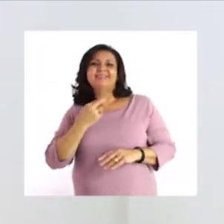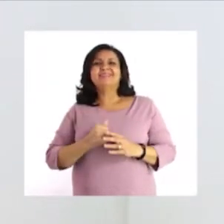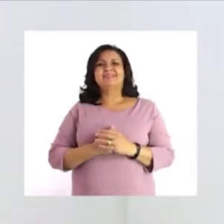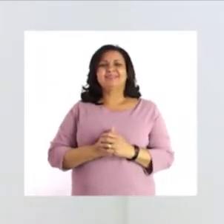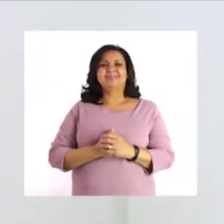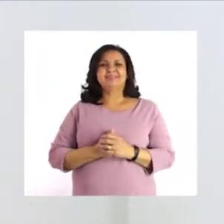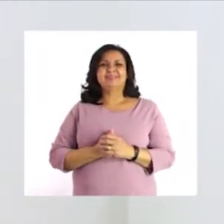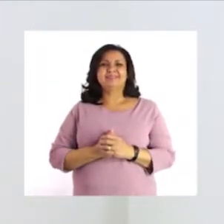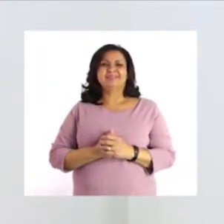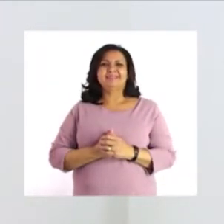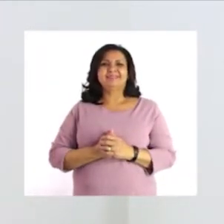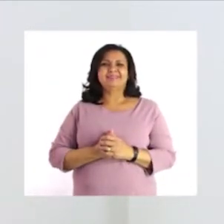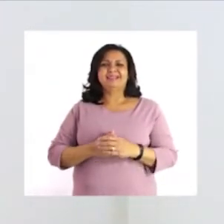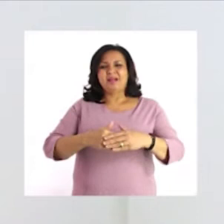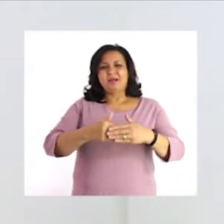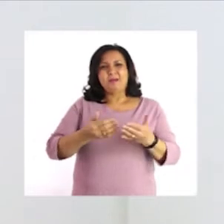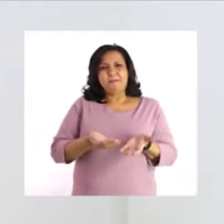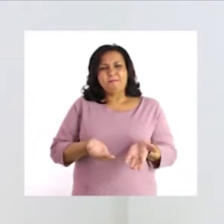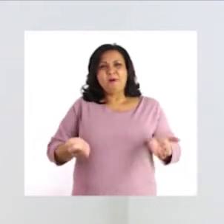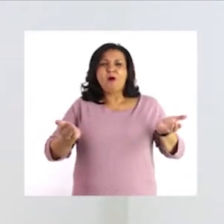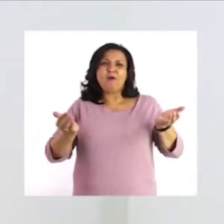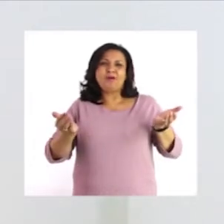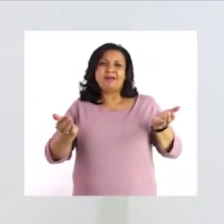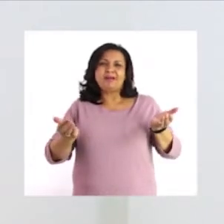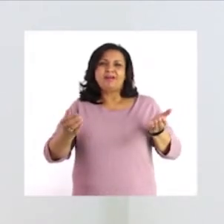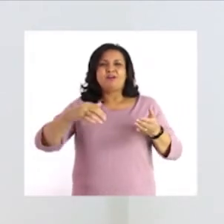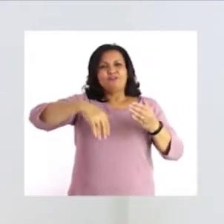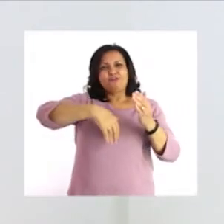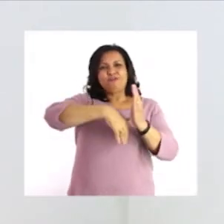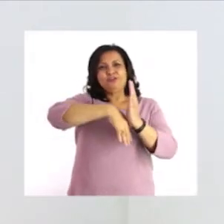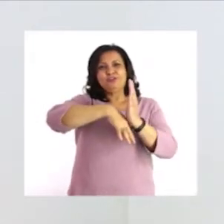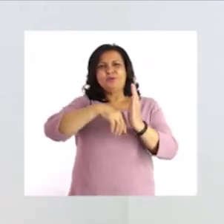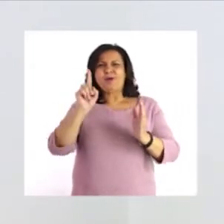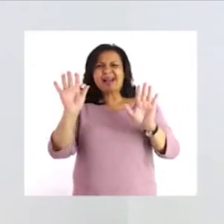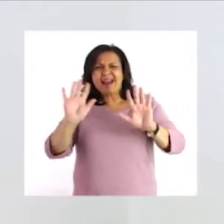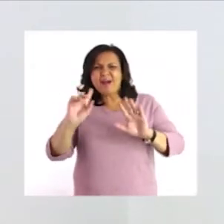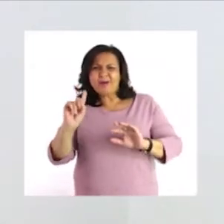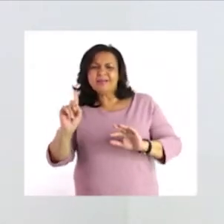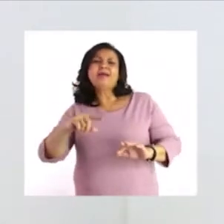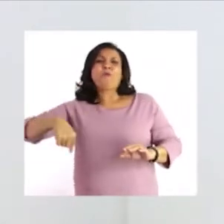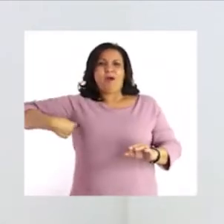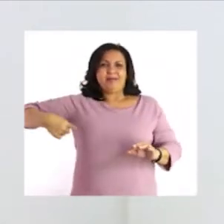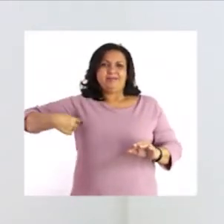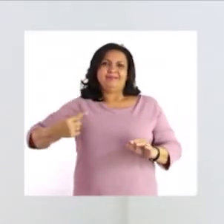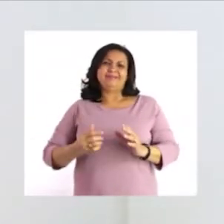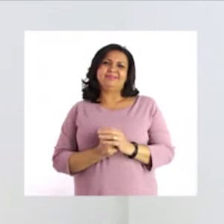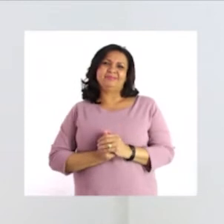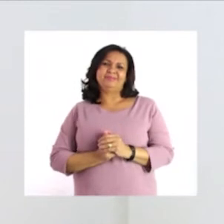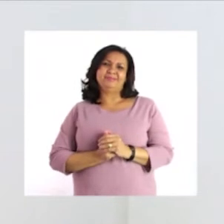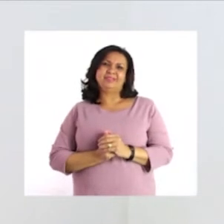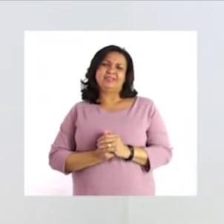Well friends, my bowl in which I have the fruits, it's a white bowl. So friends, if we look at the fruits,